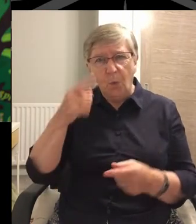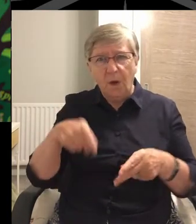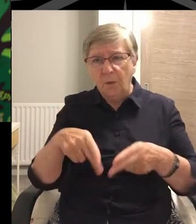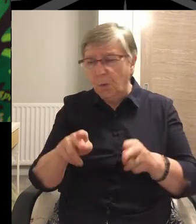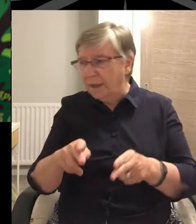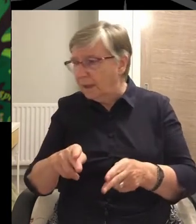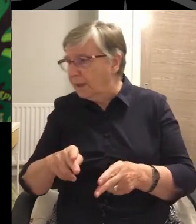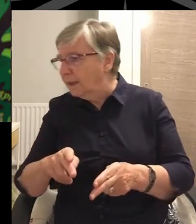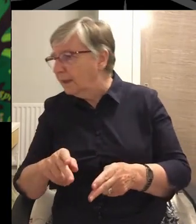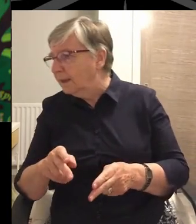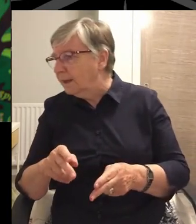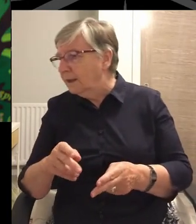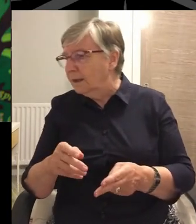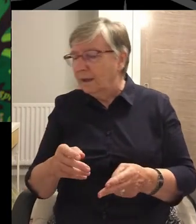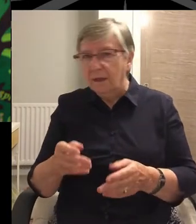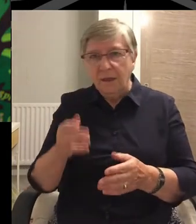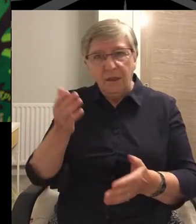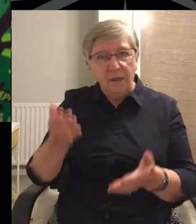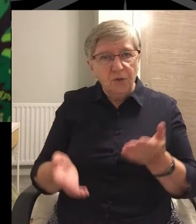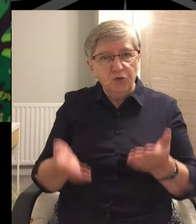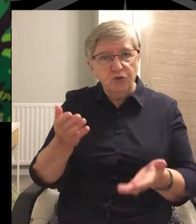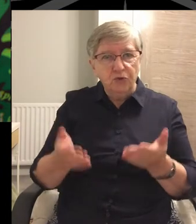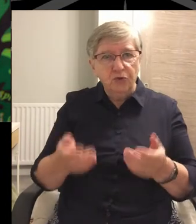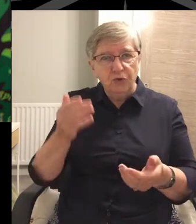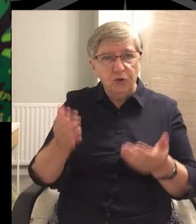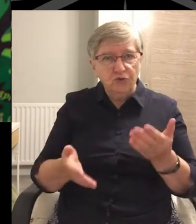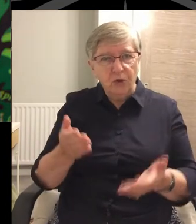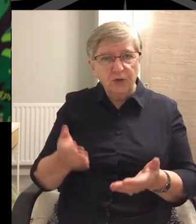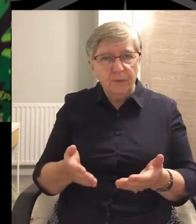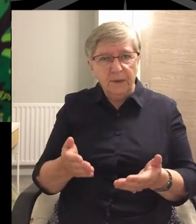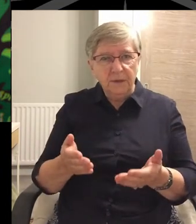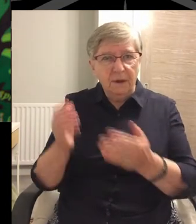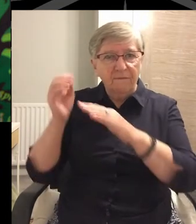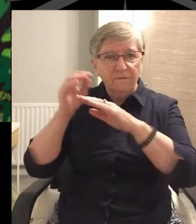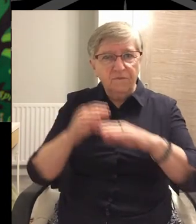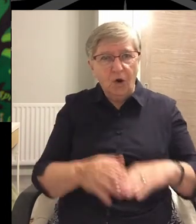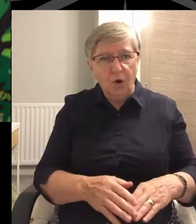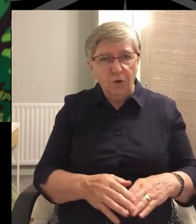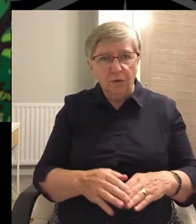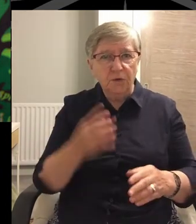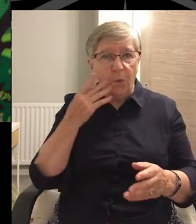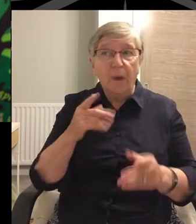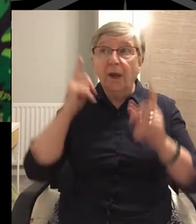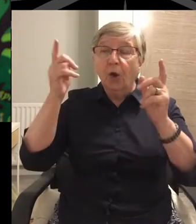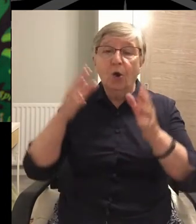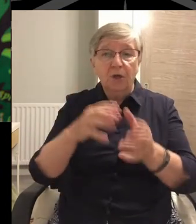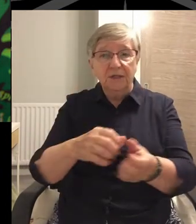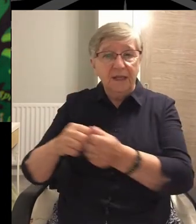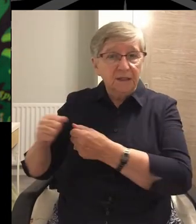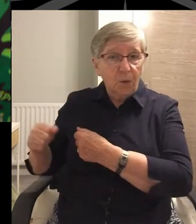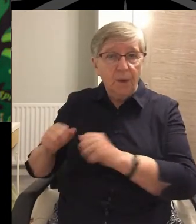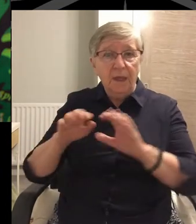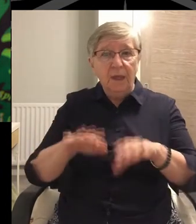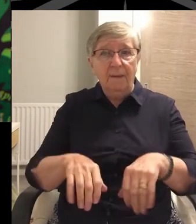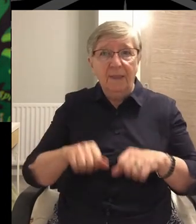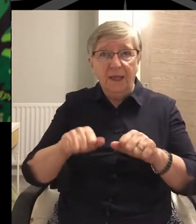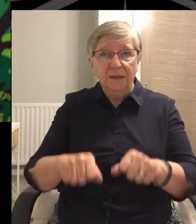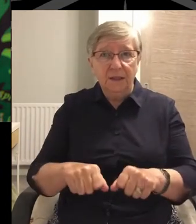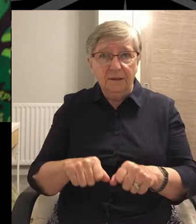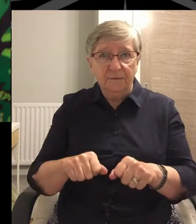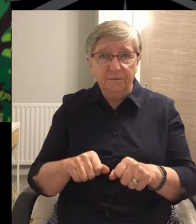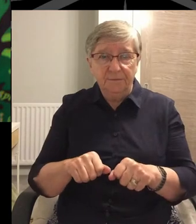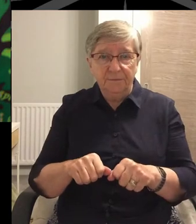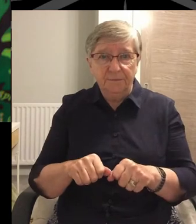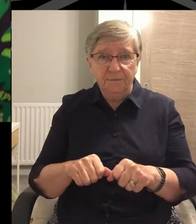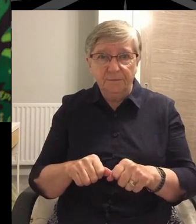Now, in one sense, the judgment falls with the withdrawal of God's blessing, chapters 8 to 11, the theme that we're